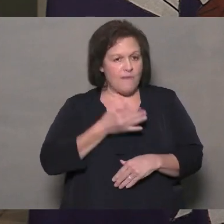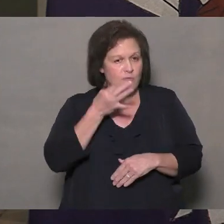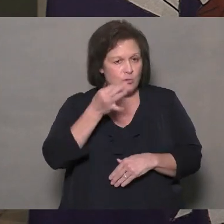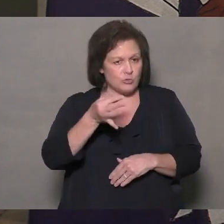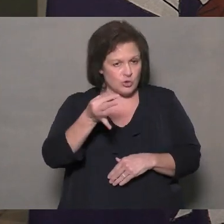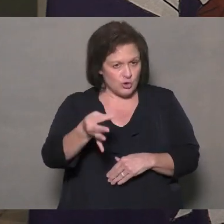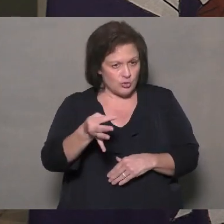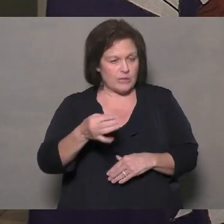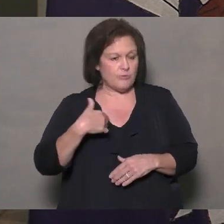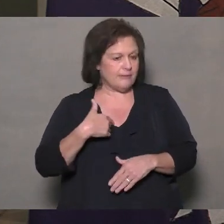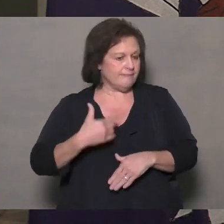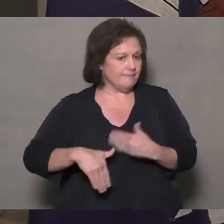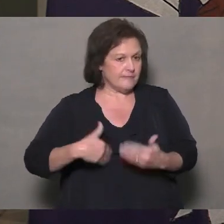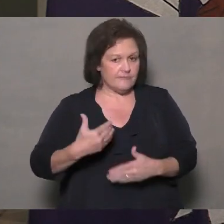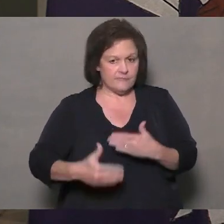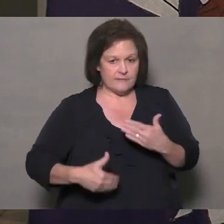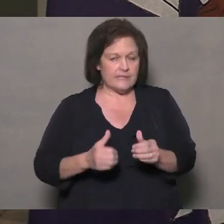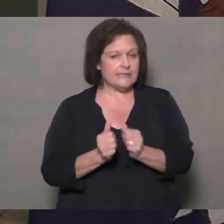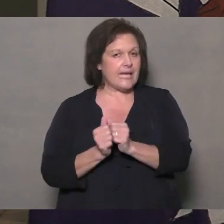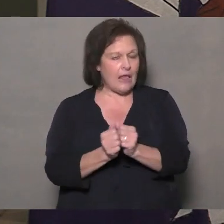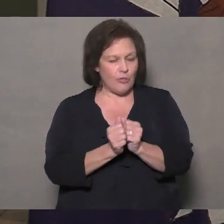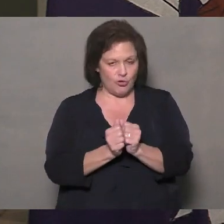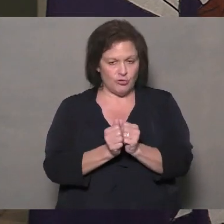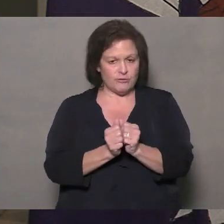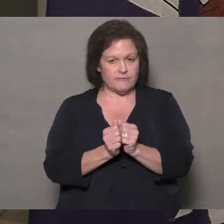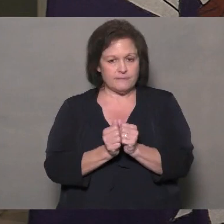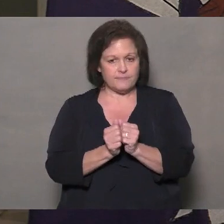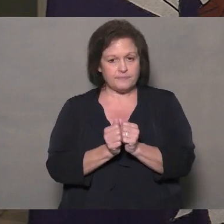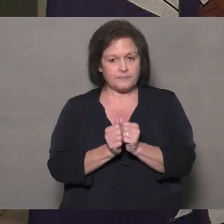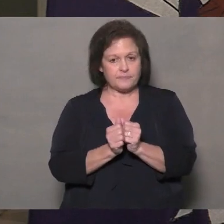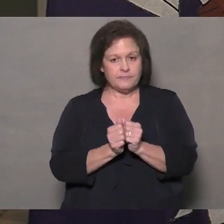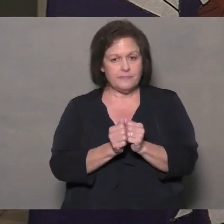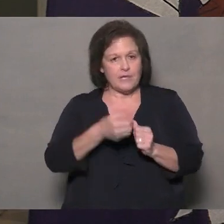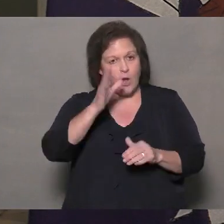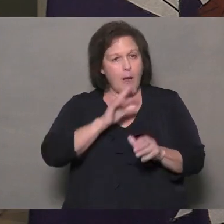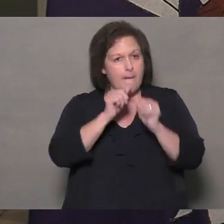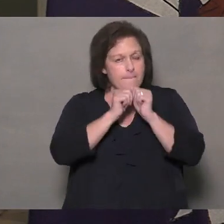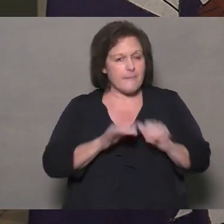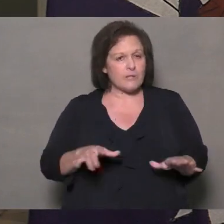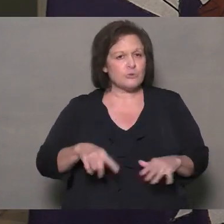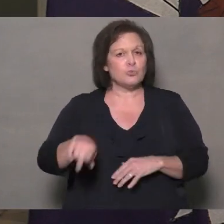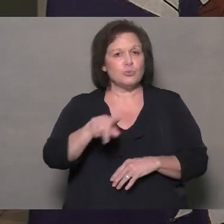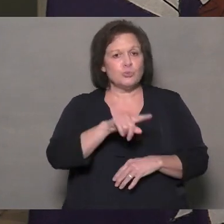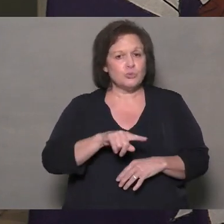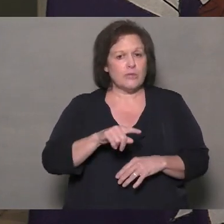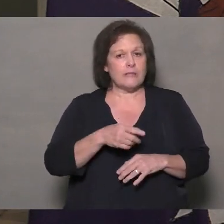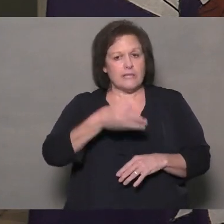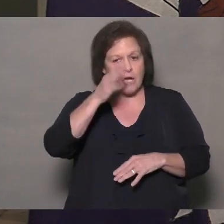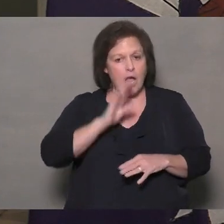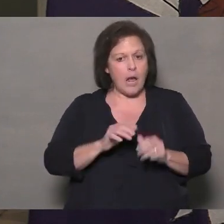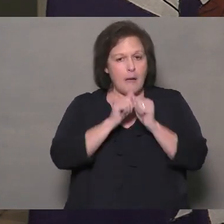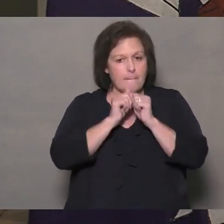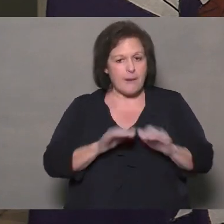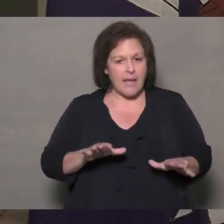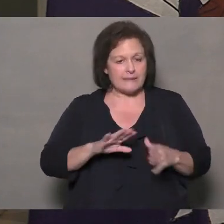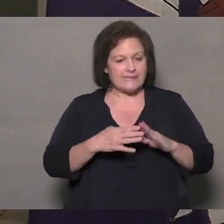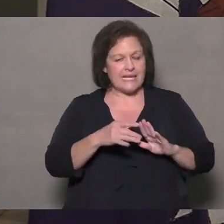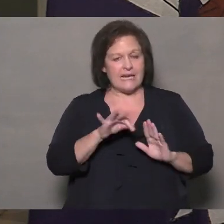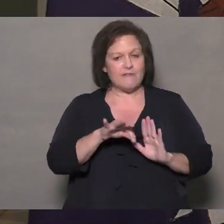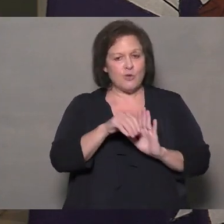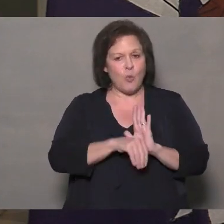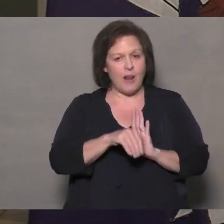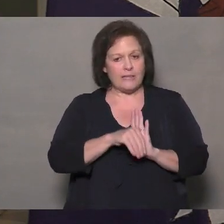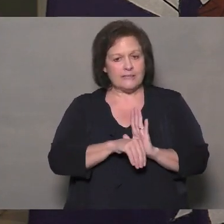we're moving forward together. May God bless you, and may God bless the city of